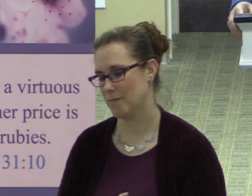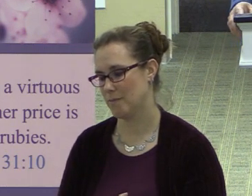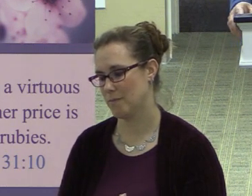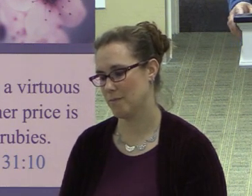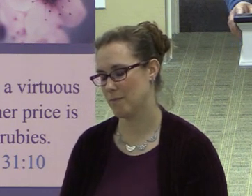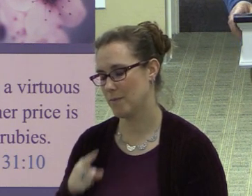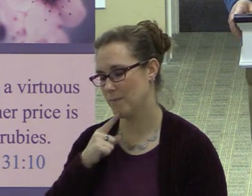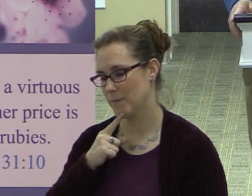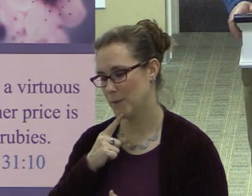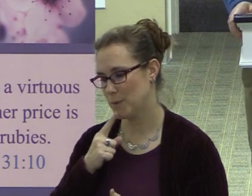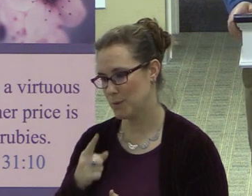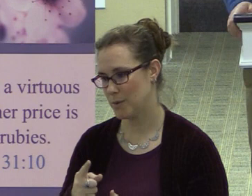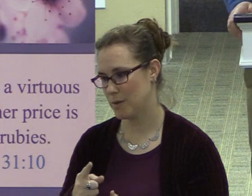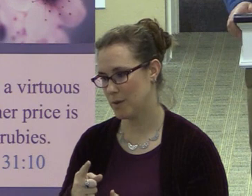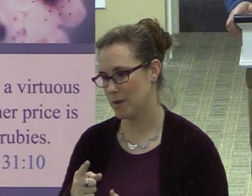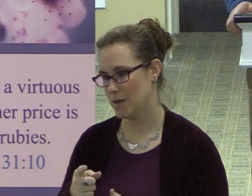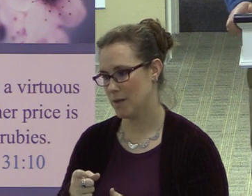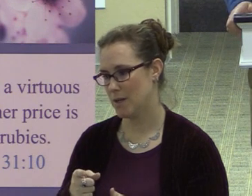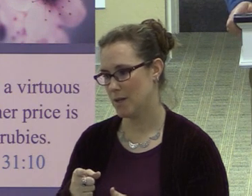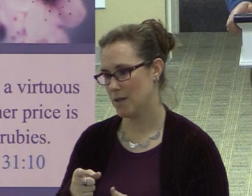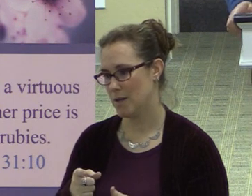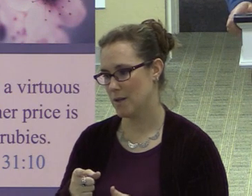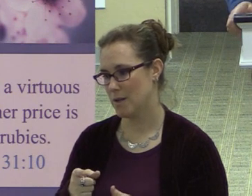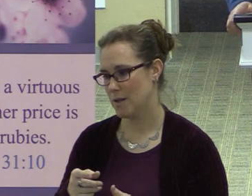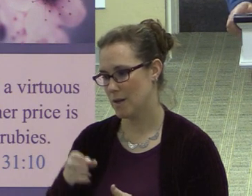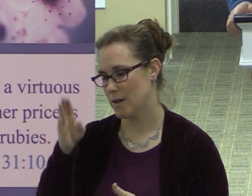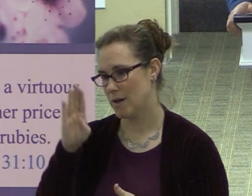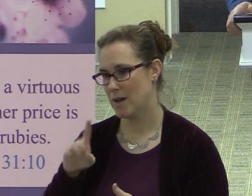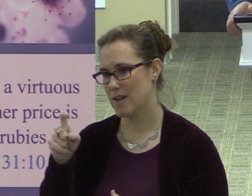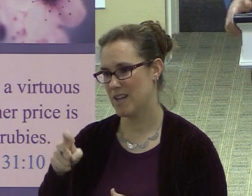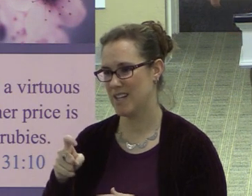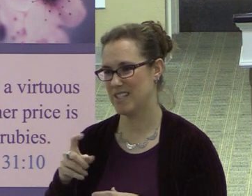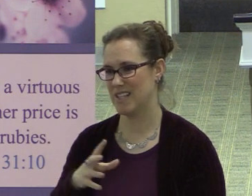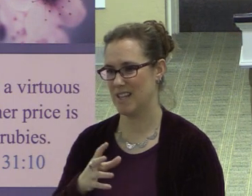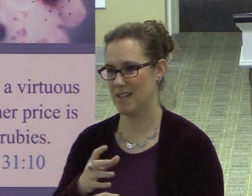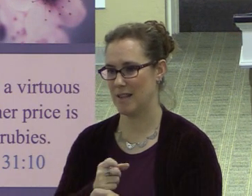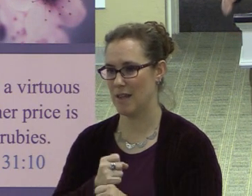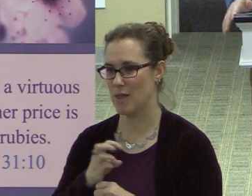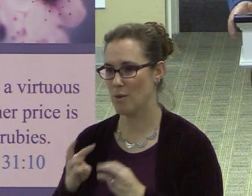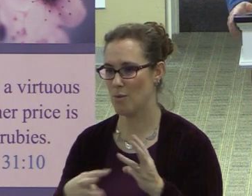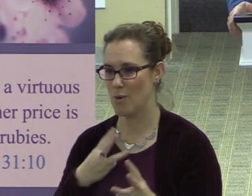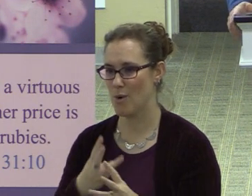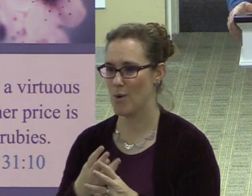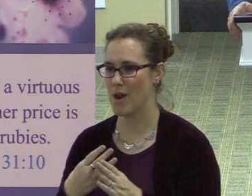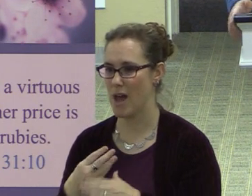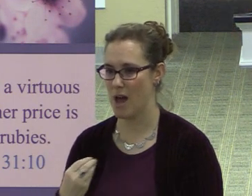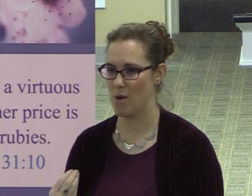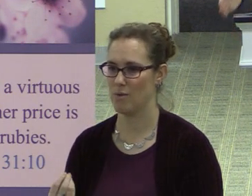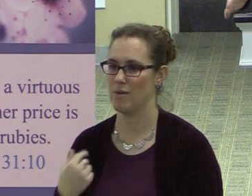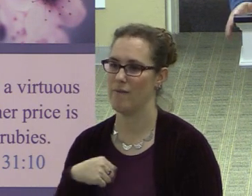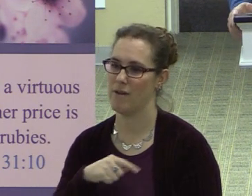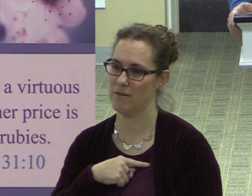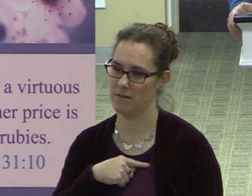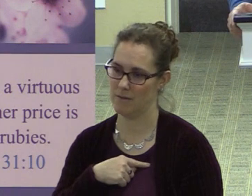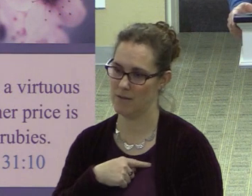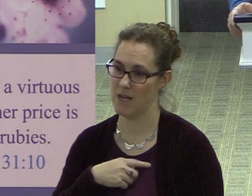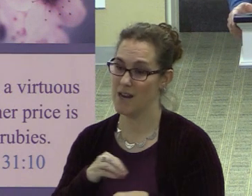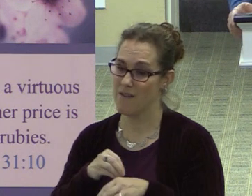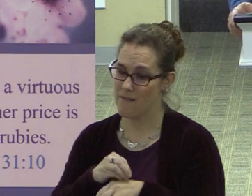The truth is, God needs to get the world out of us. Its influence is everywhere. It affects